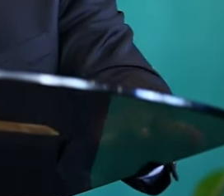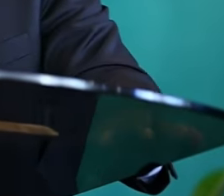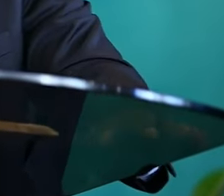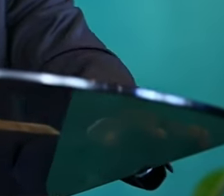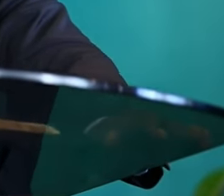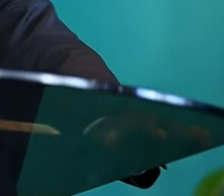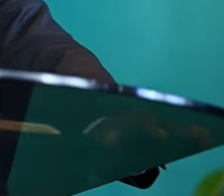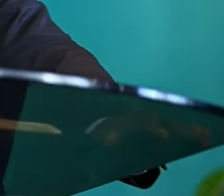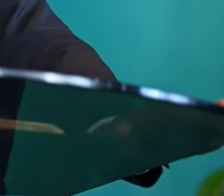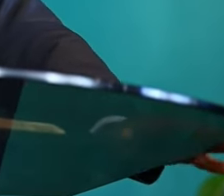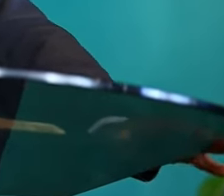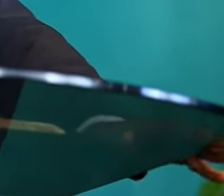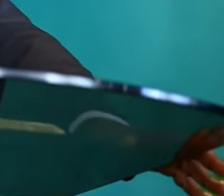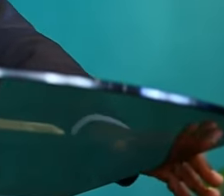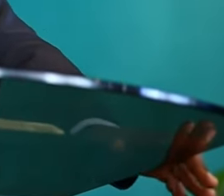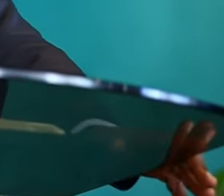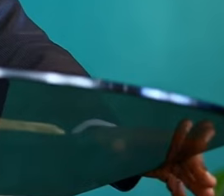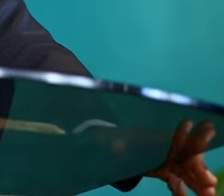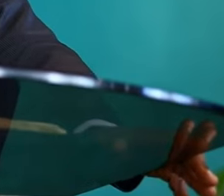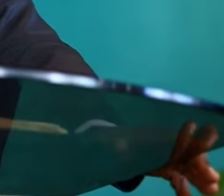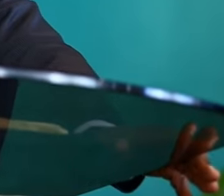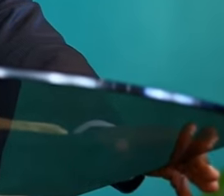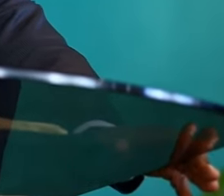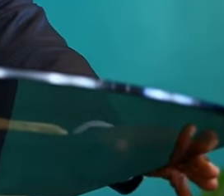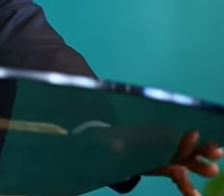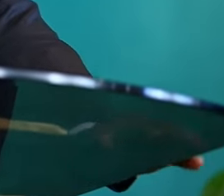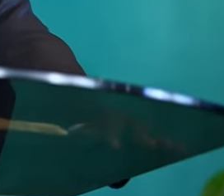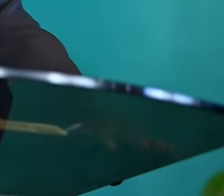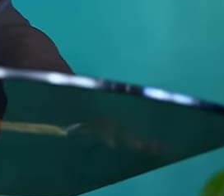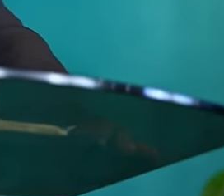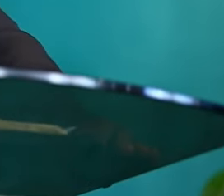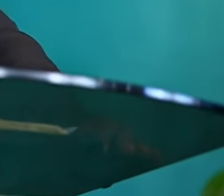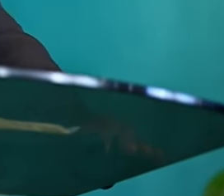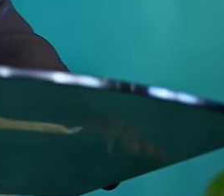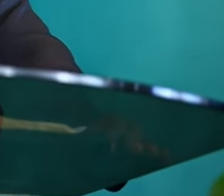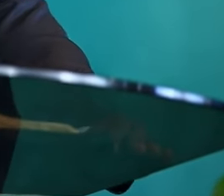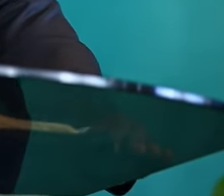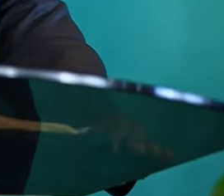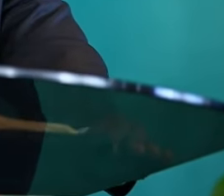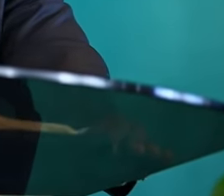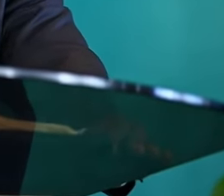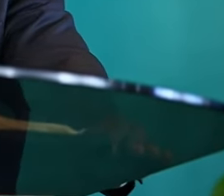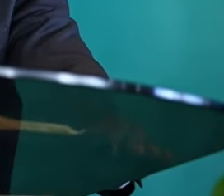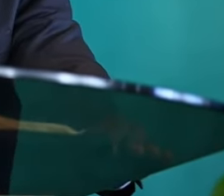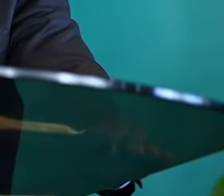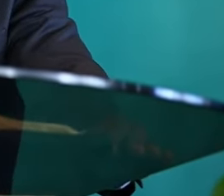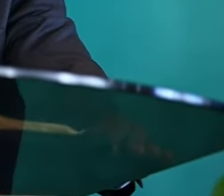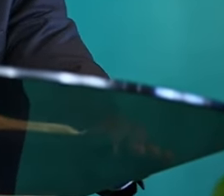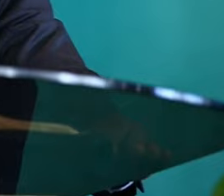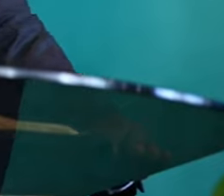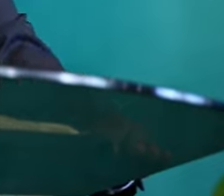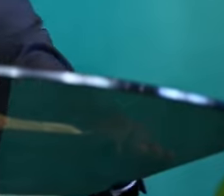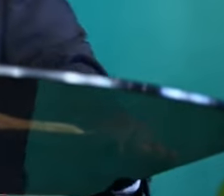thinking foolishness. Who does that? You go to Israel today and see what is happening in Gaza. They don't show themselves